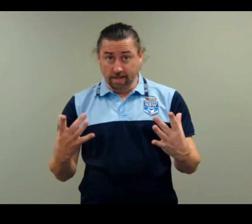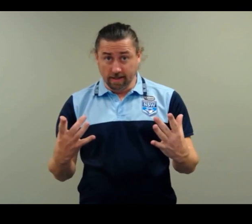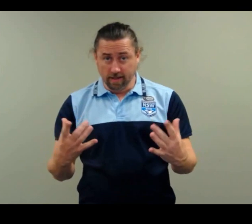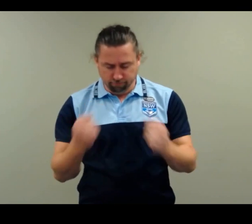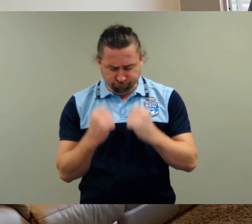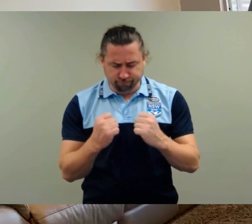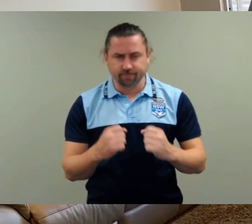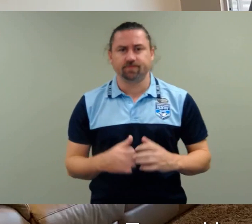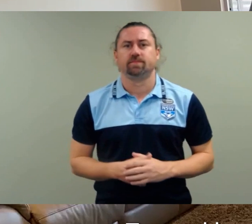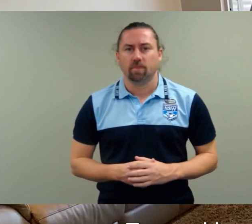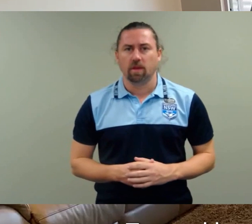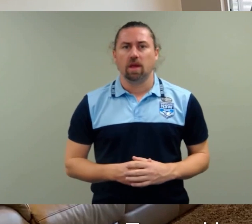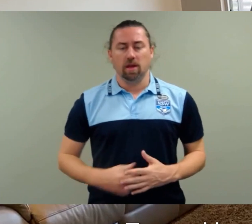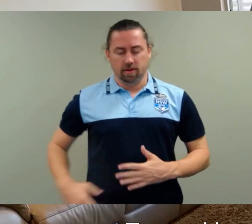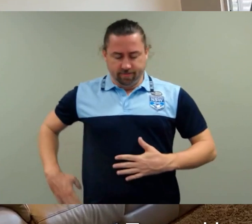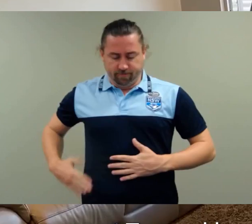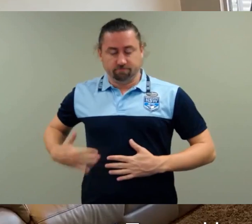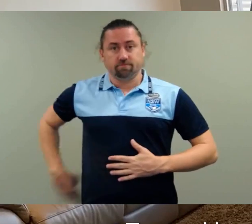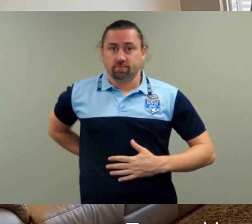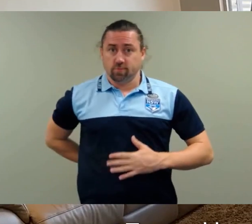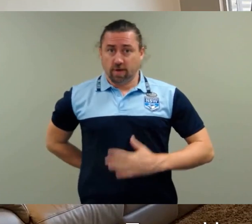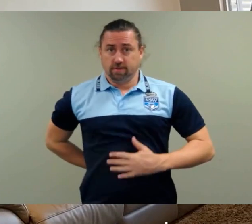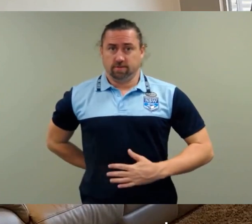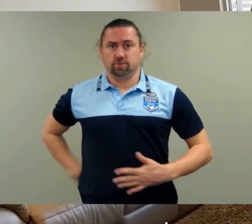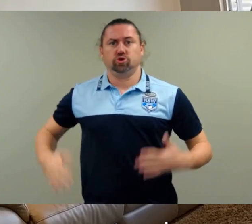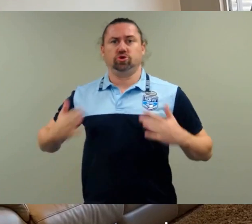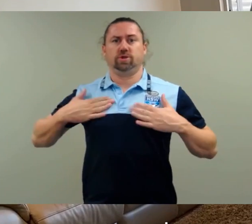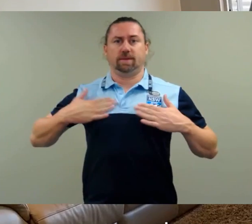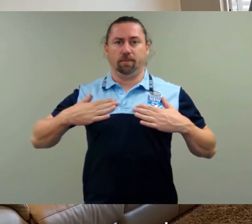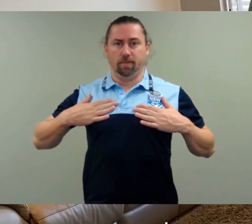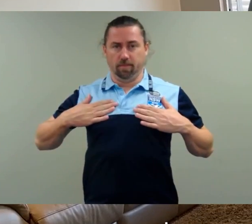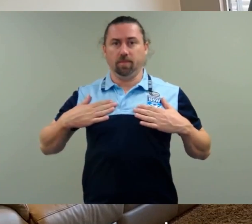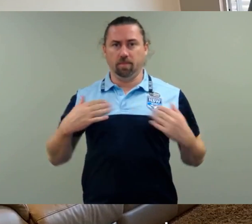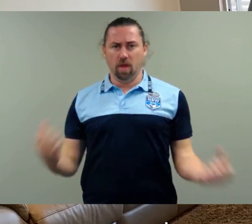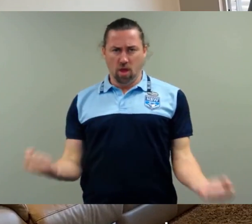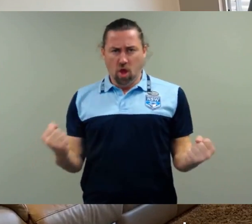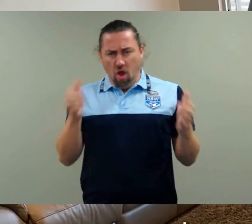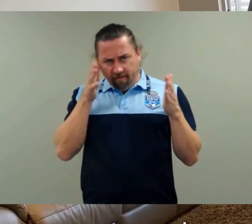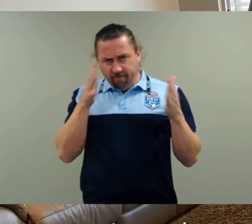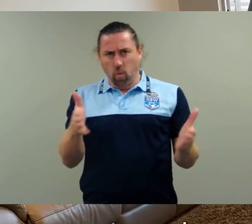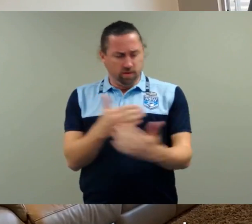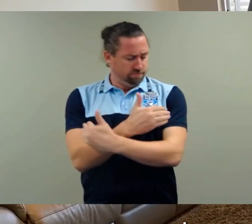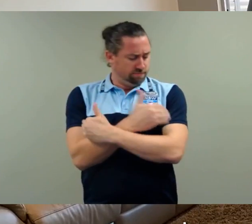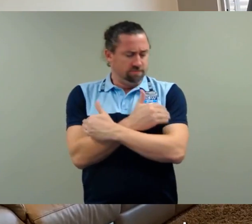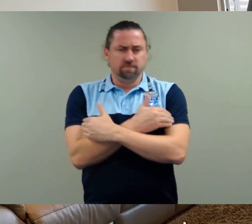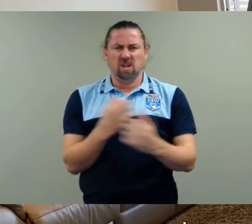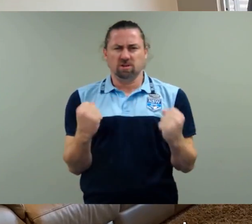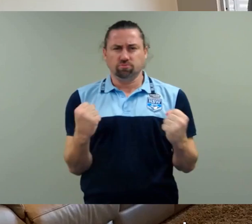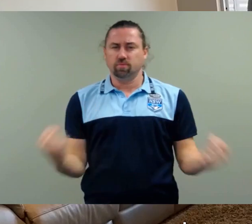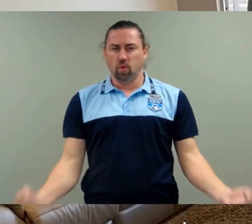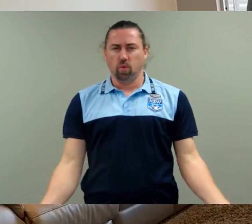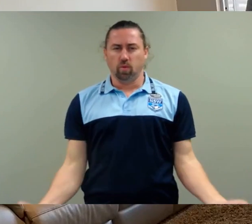Let's go. Try and keep your back nice and straight, and you really want to keep that tension when you're curling your